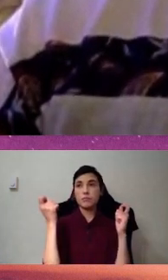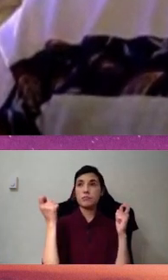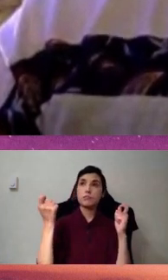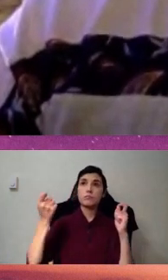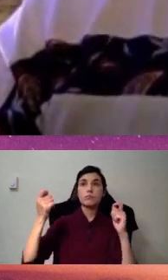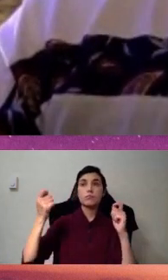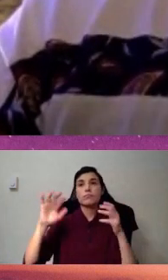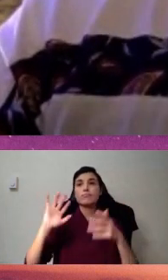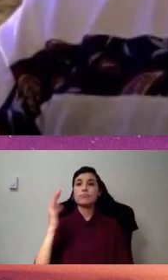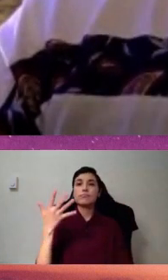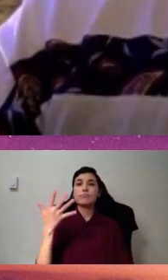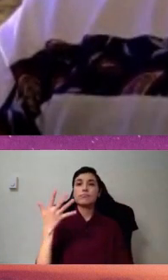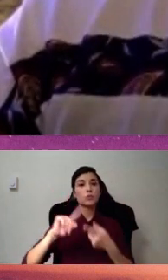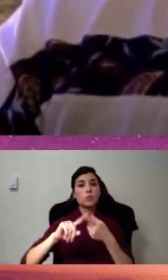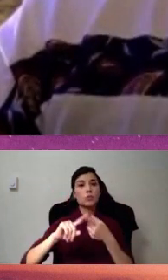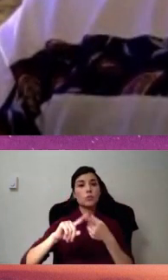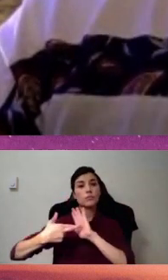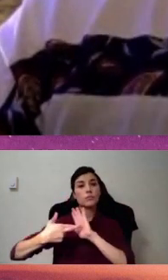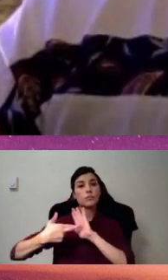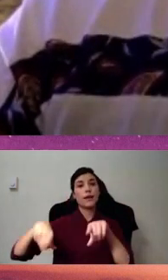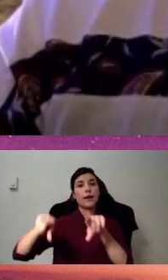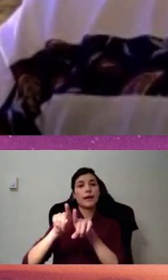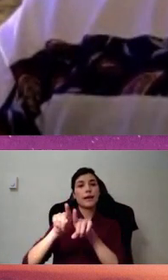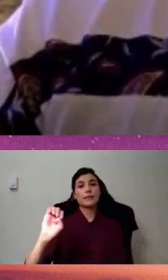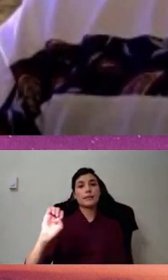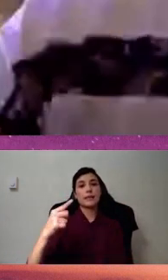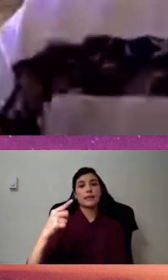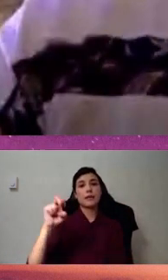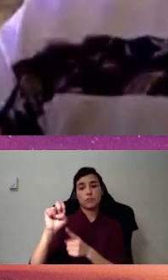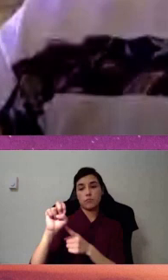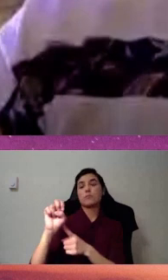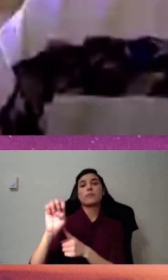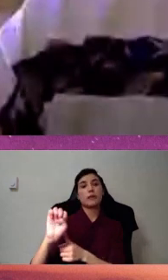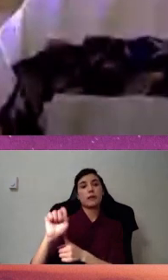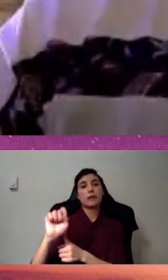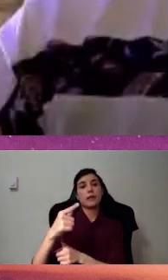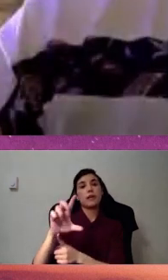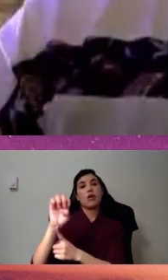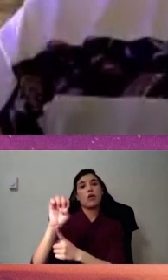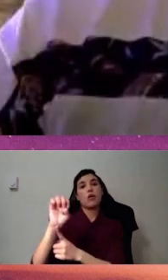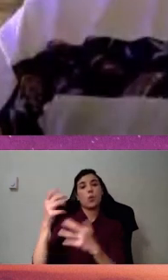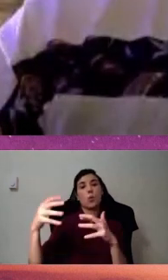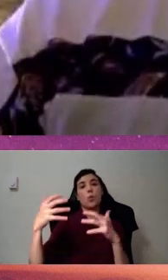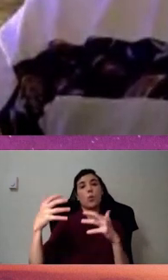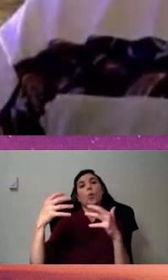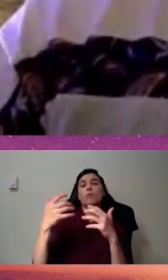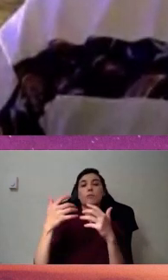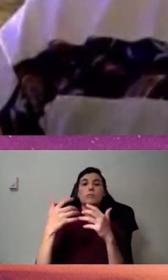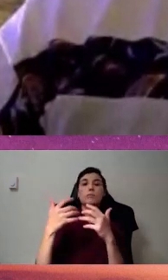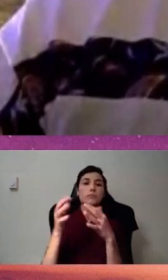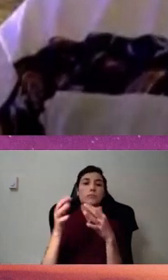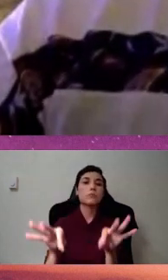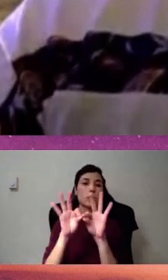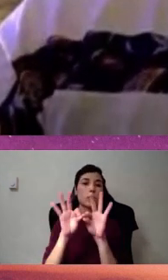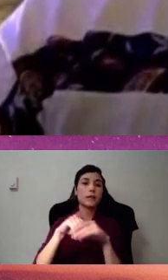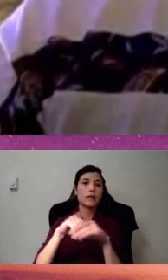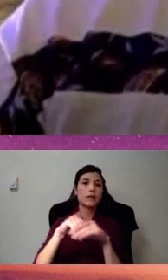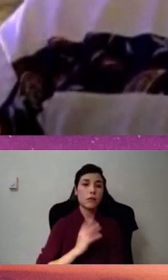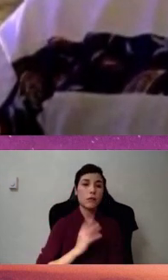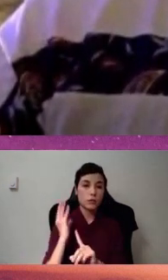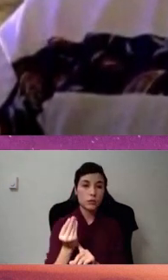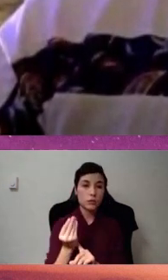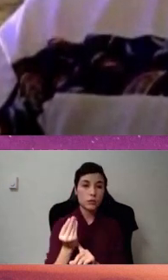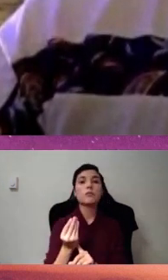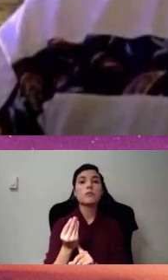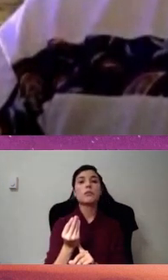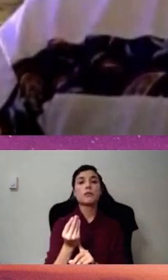you know, as two-spirit people, you know, our duties continued to be that even after colonialism. When colonialism